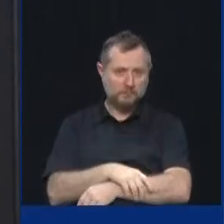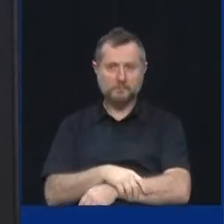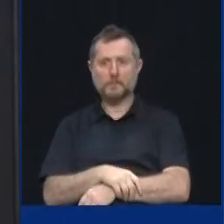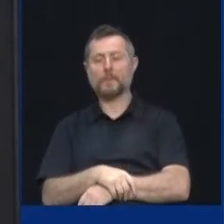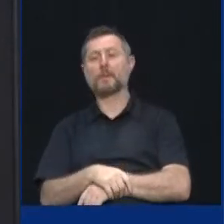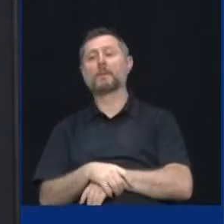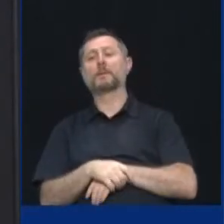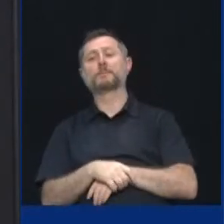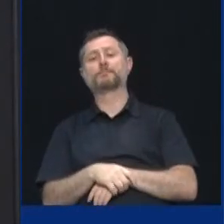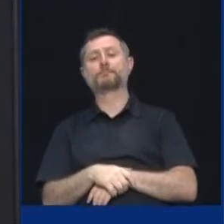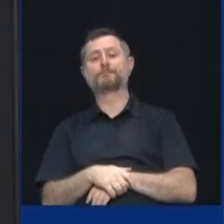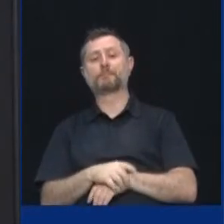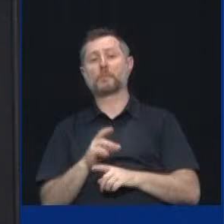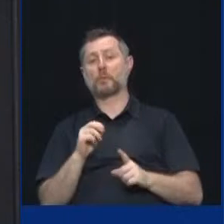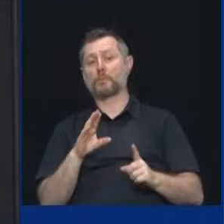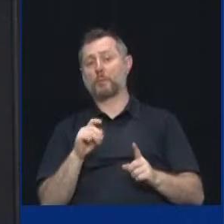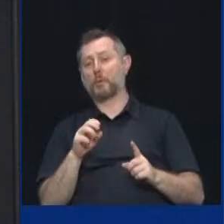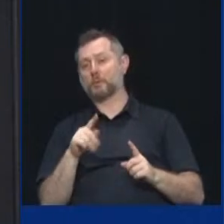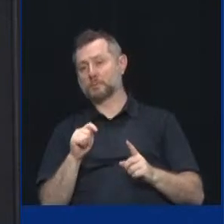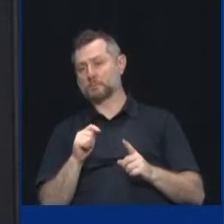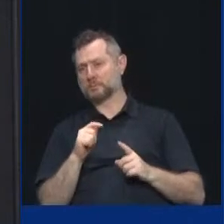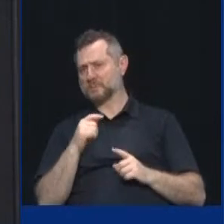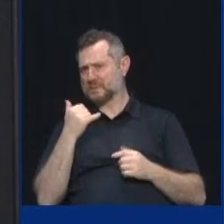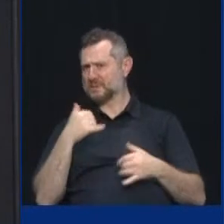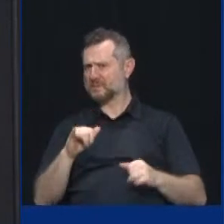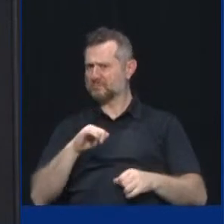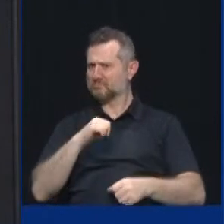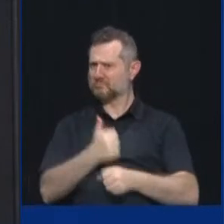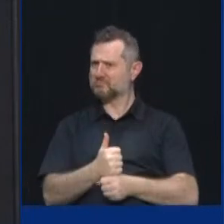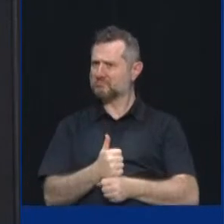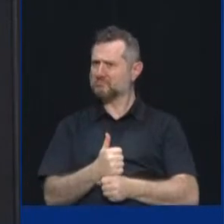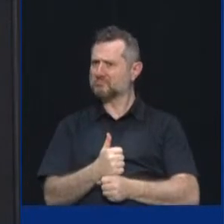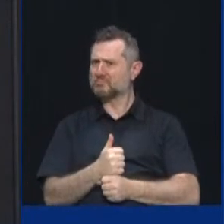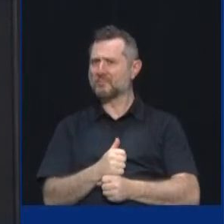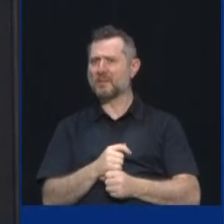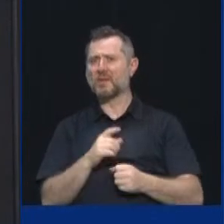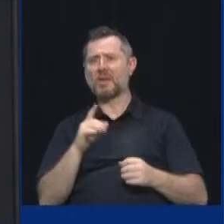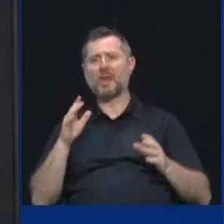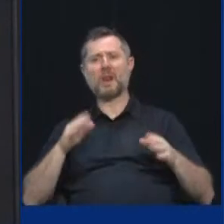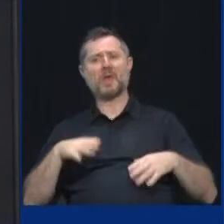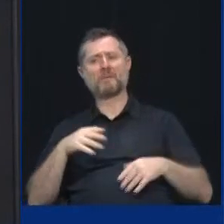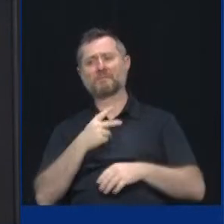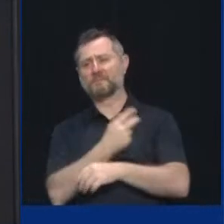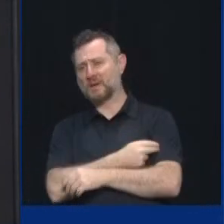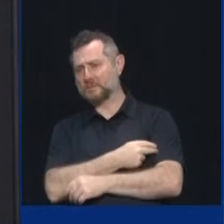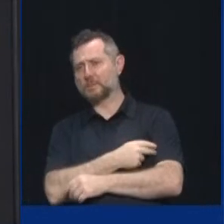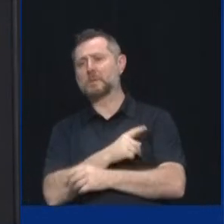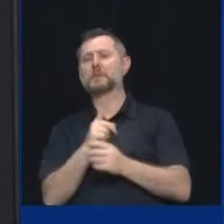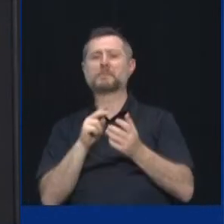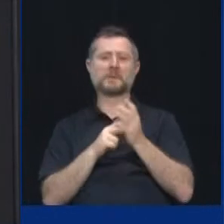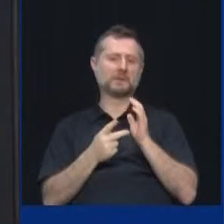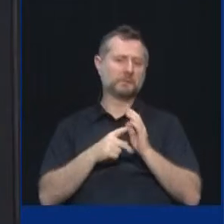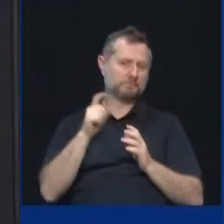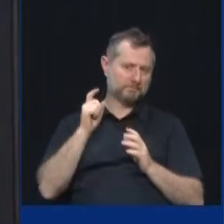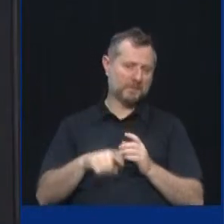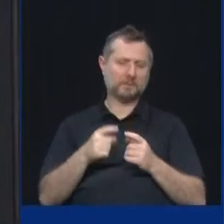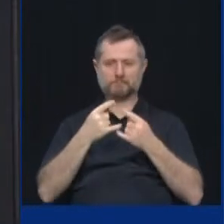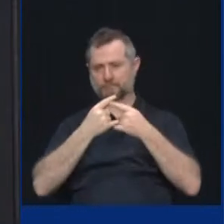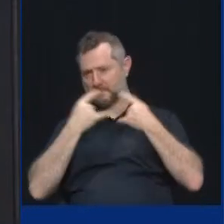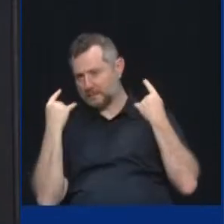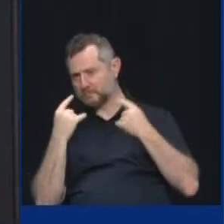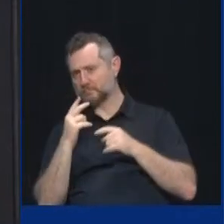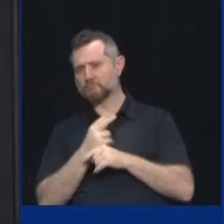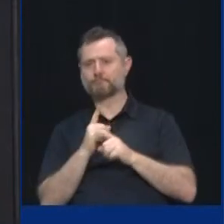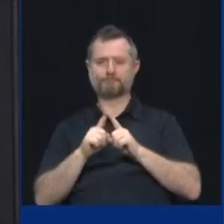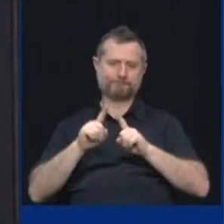large venues, so those are still in place, which also, for the unvaccinated sections, you still require Masks are still